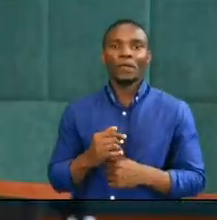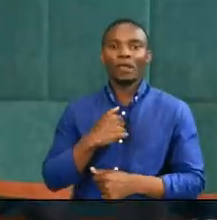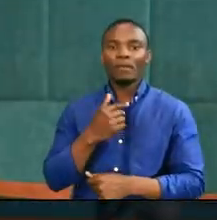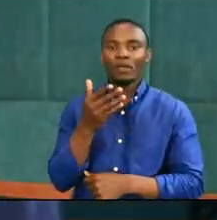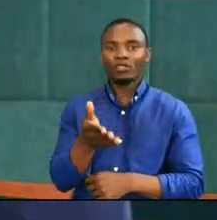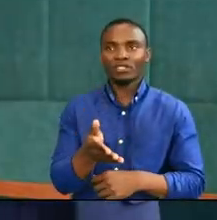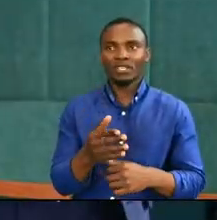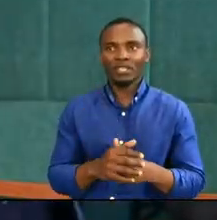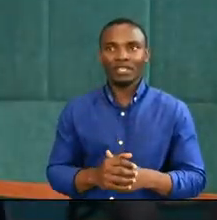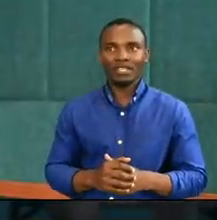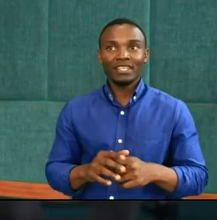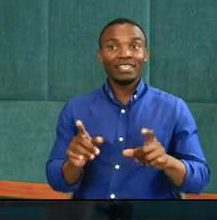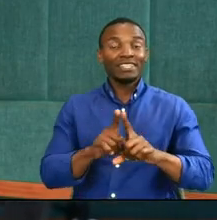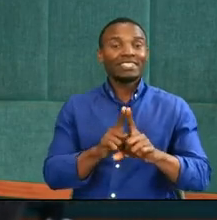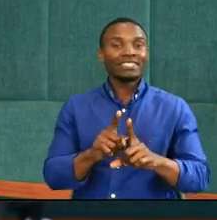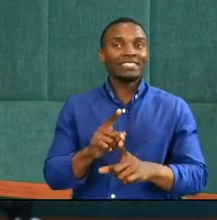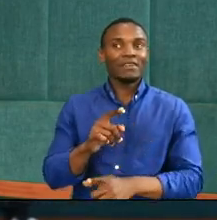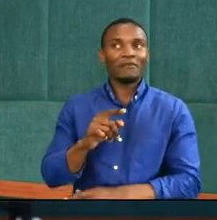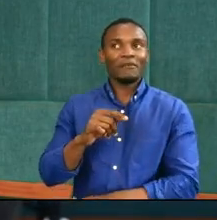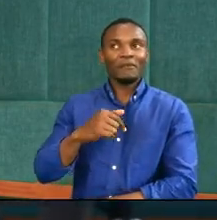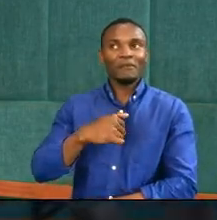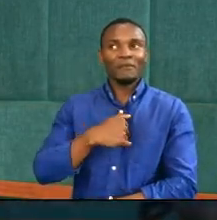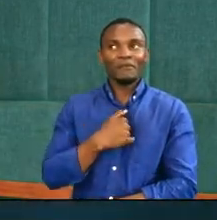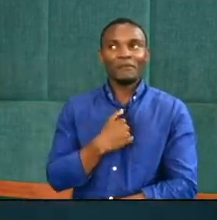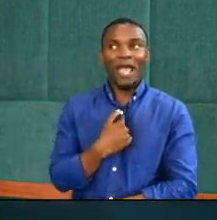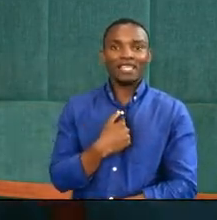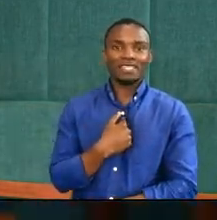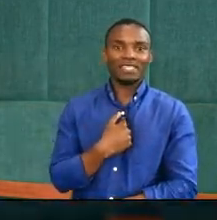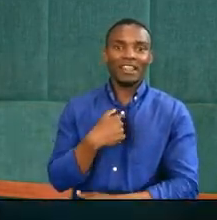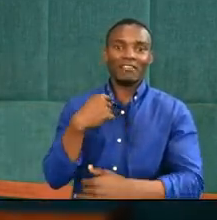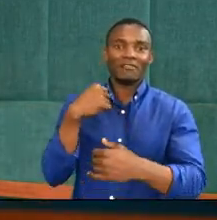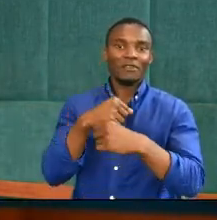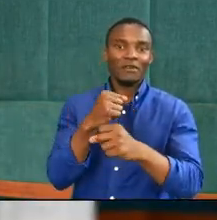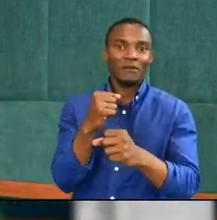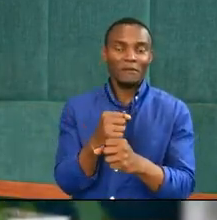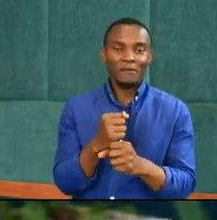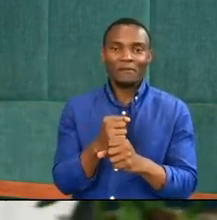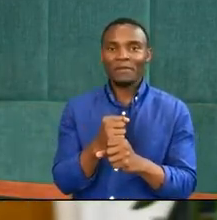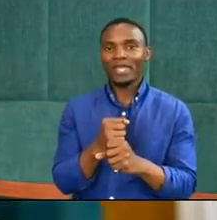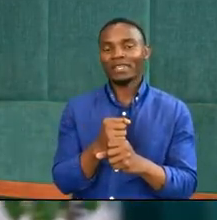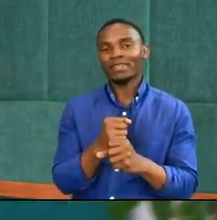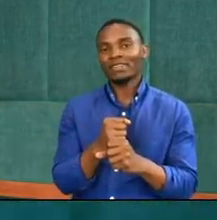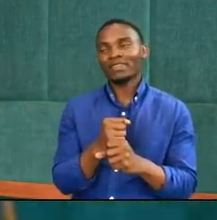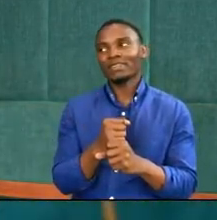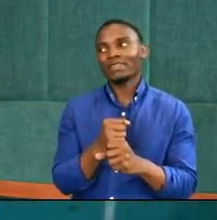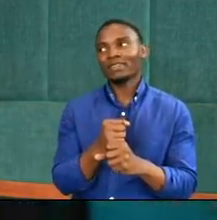I was there. I'm part of the fun, so I need to be part of the travails.